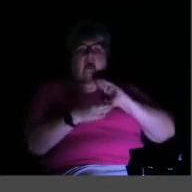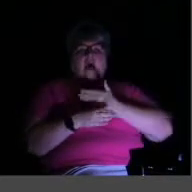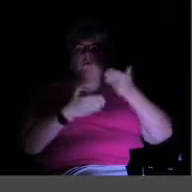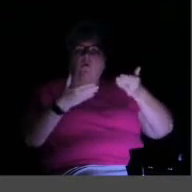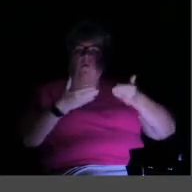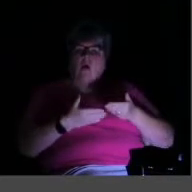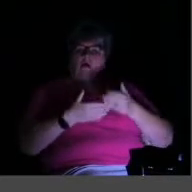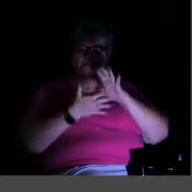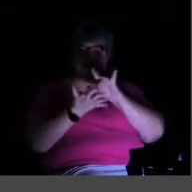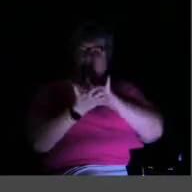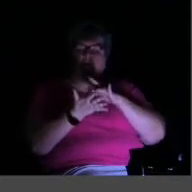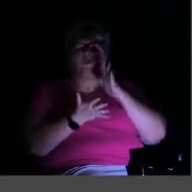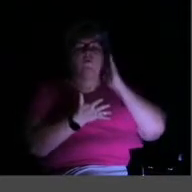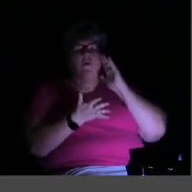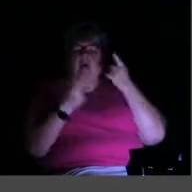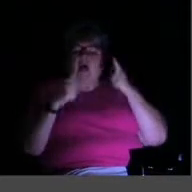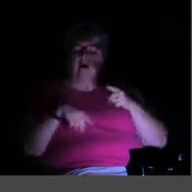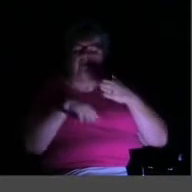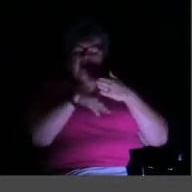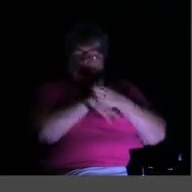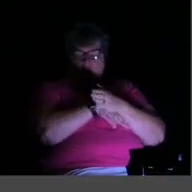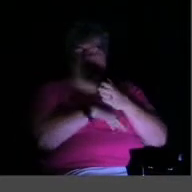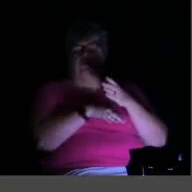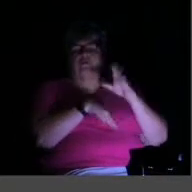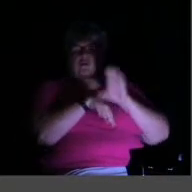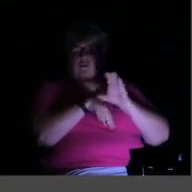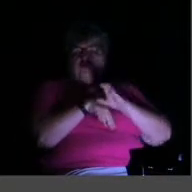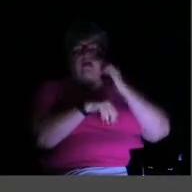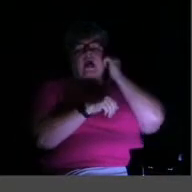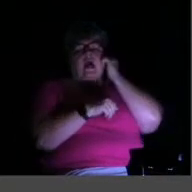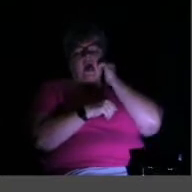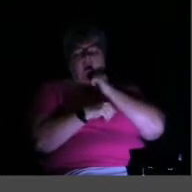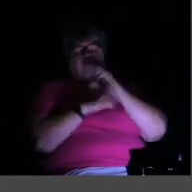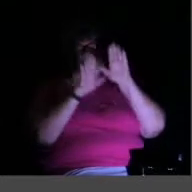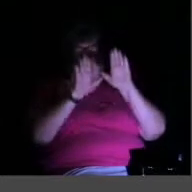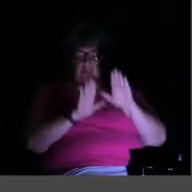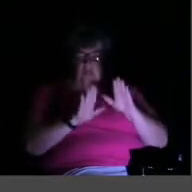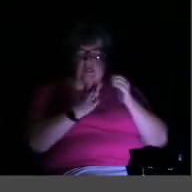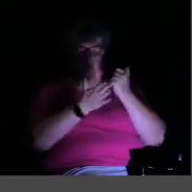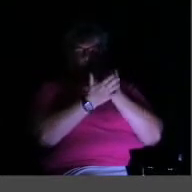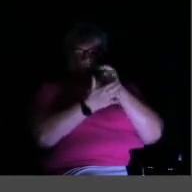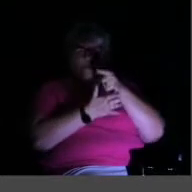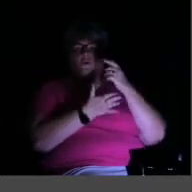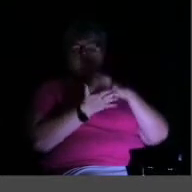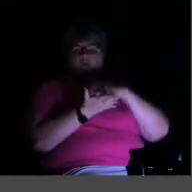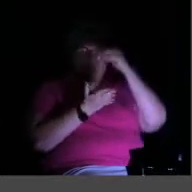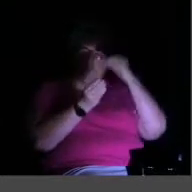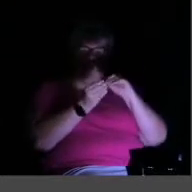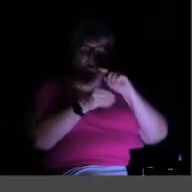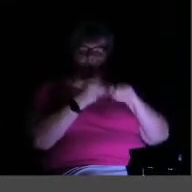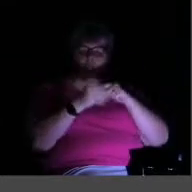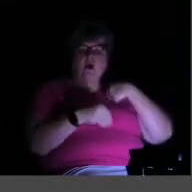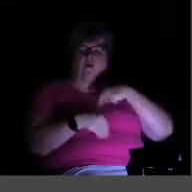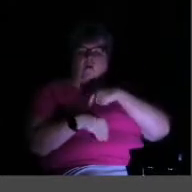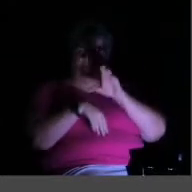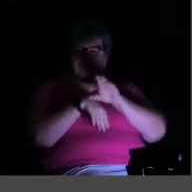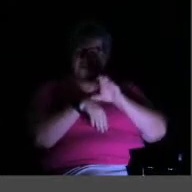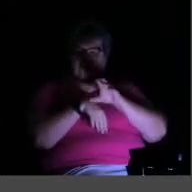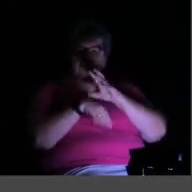after every service, every Sunday, and is designed to help you learn more about who we are as a church and what we're all